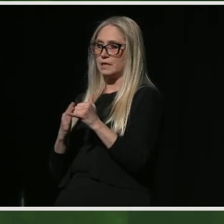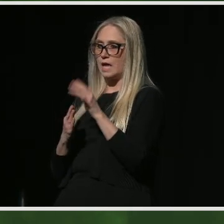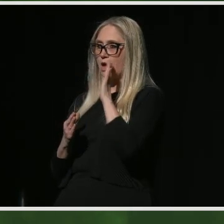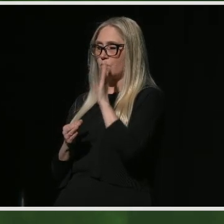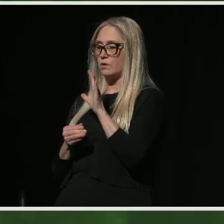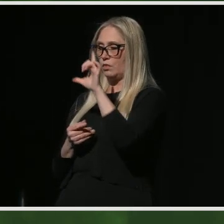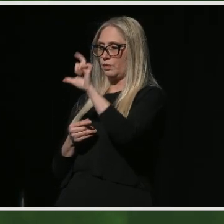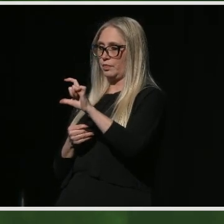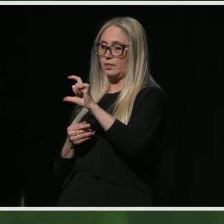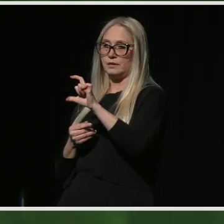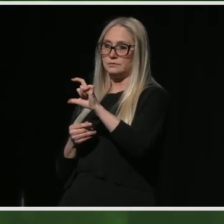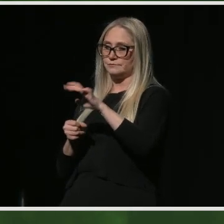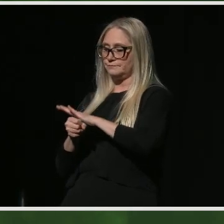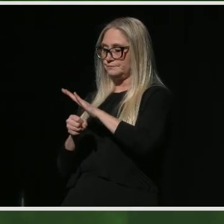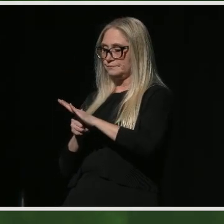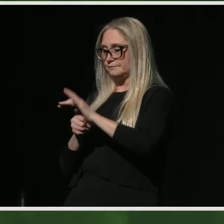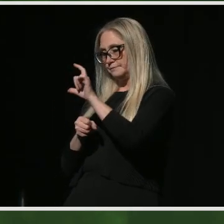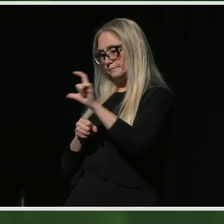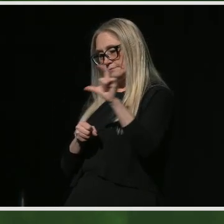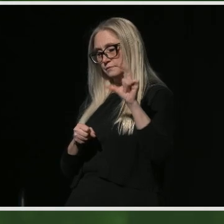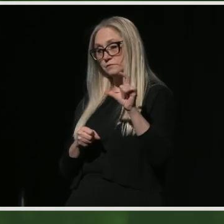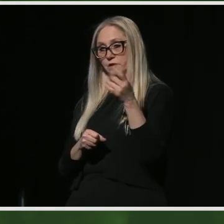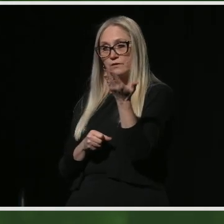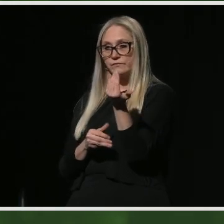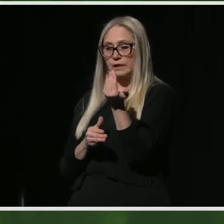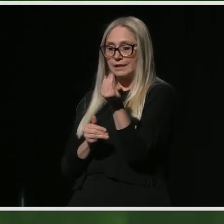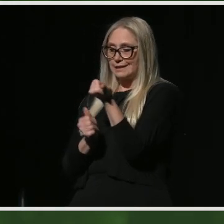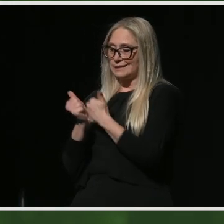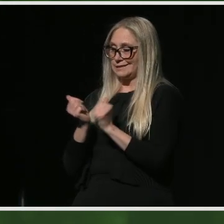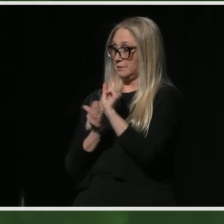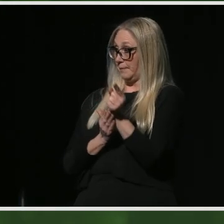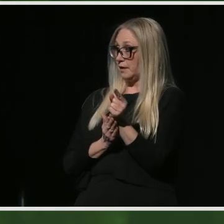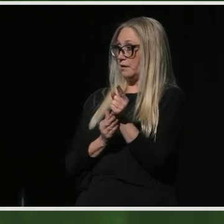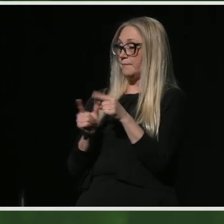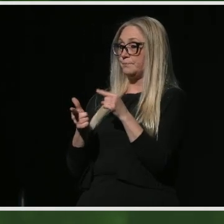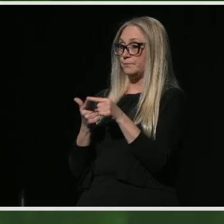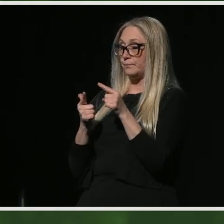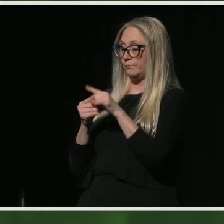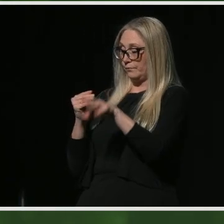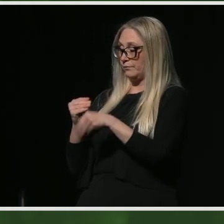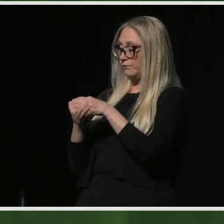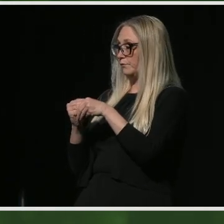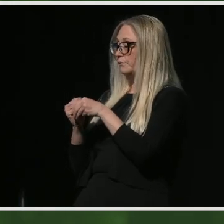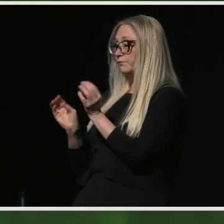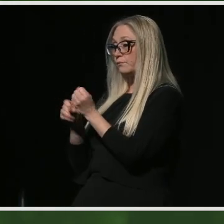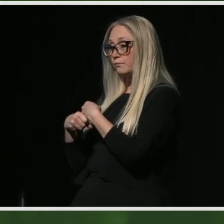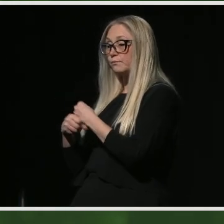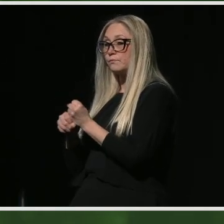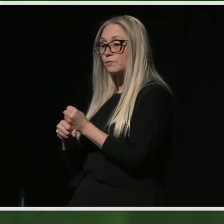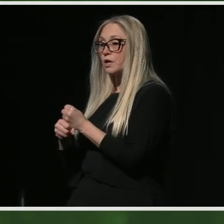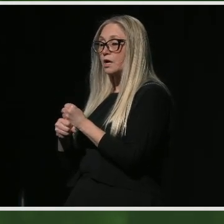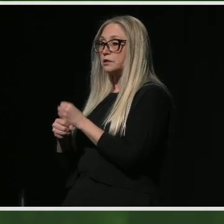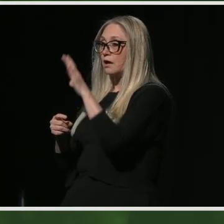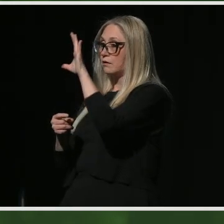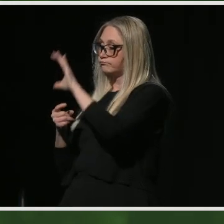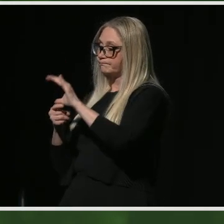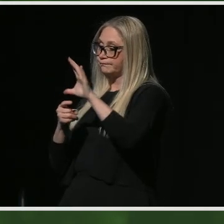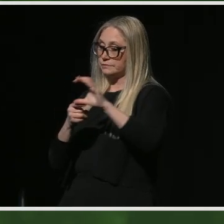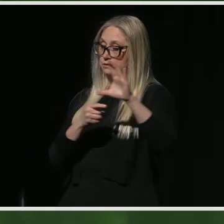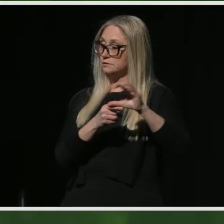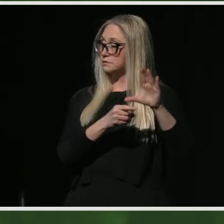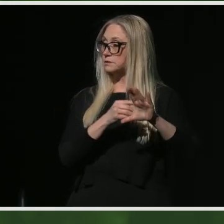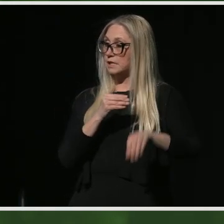at a rate of 15 per minute. Then the nozzles are placed on top of our cans, they're capped off, they're placed